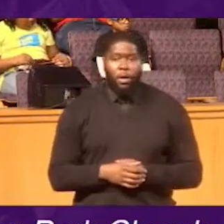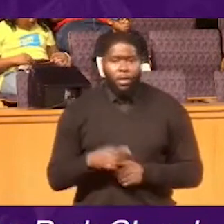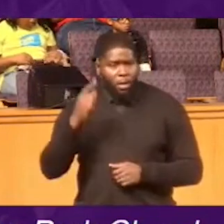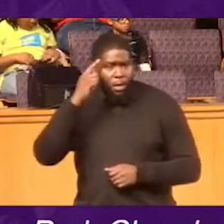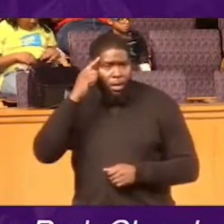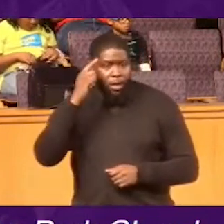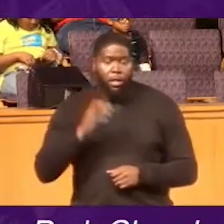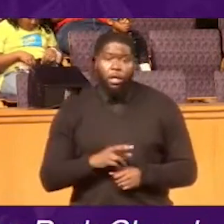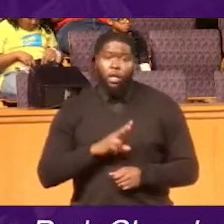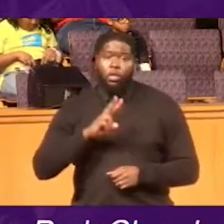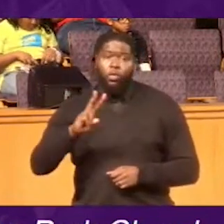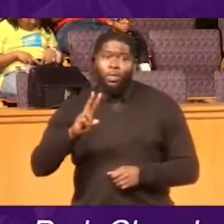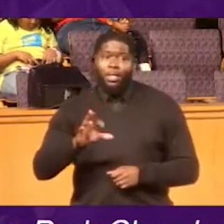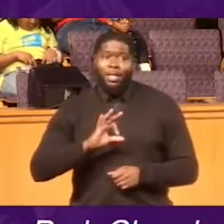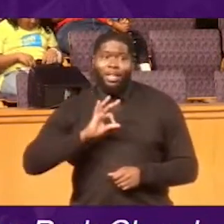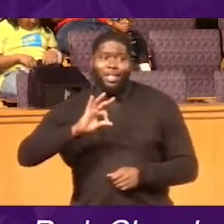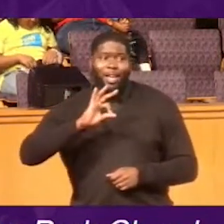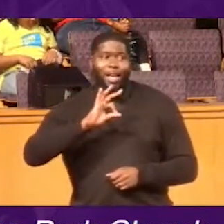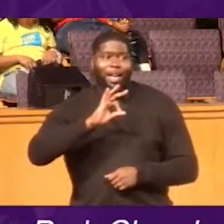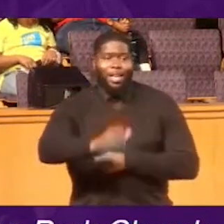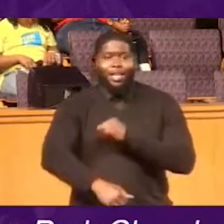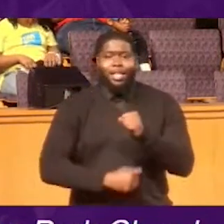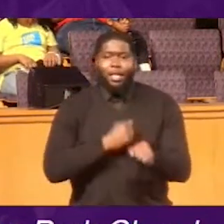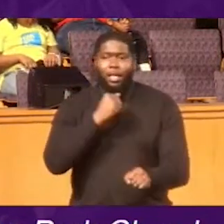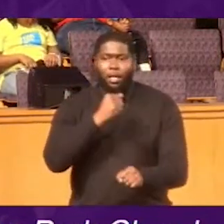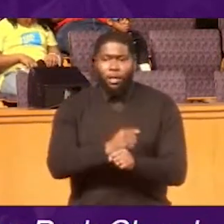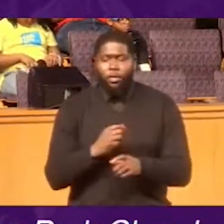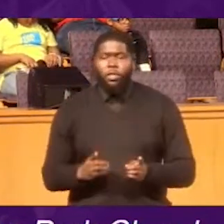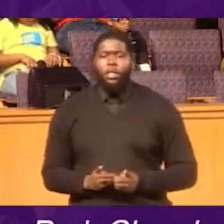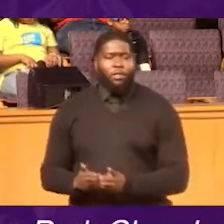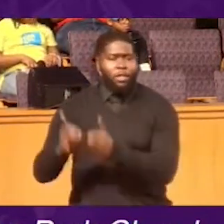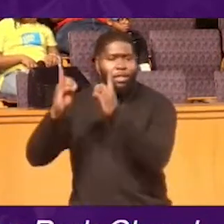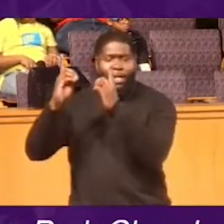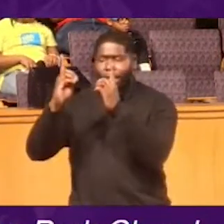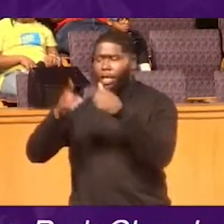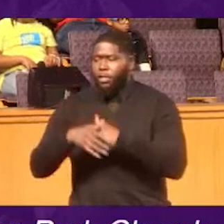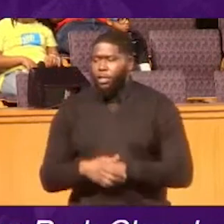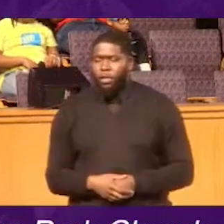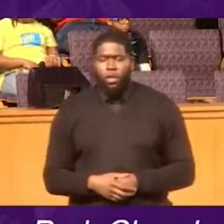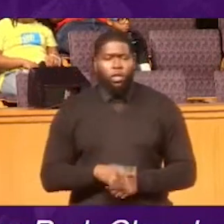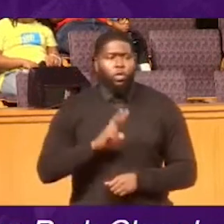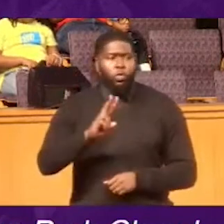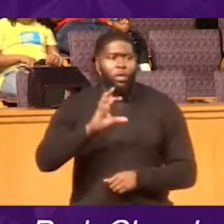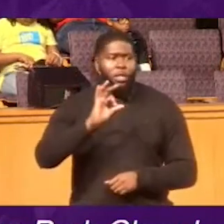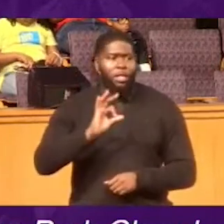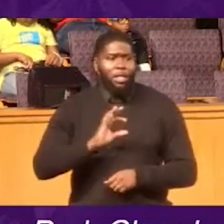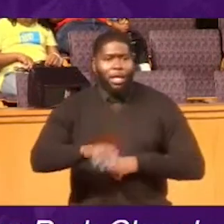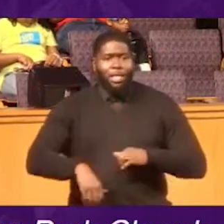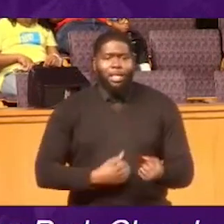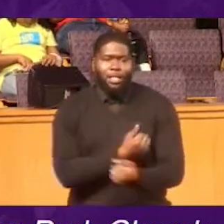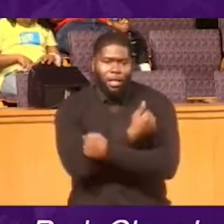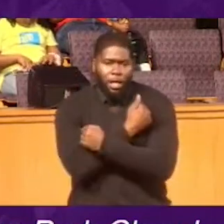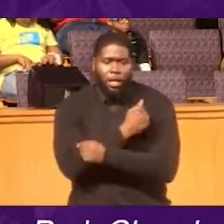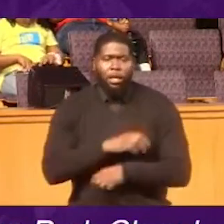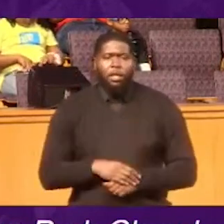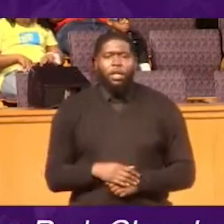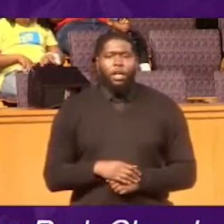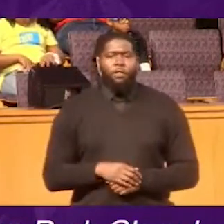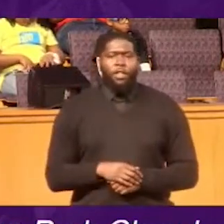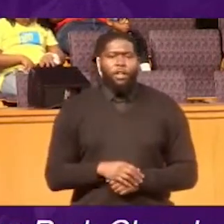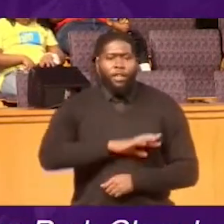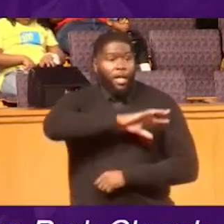about 29 years of dedication, 29 years of loving all of